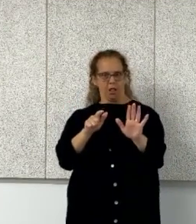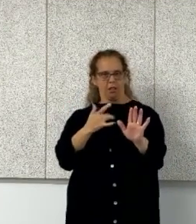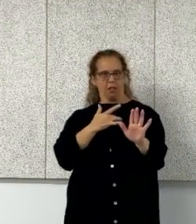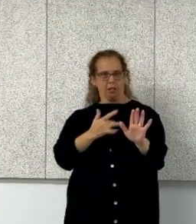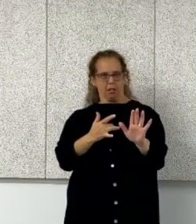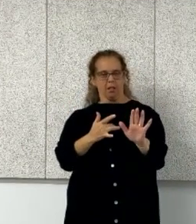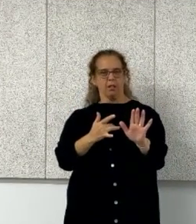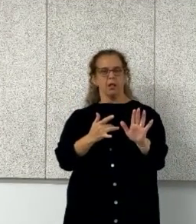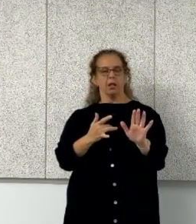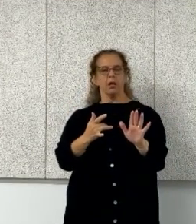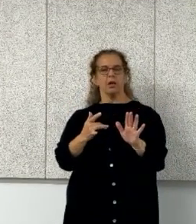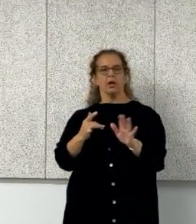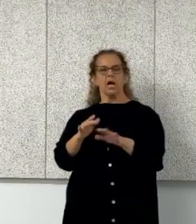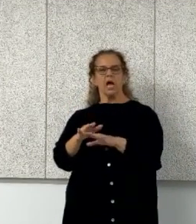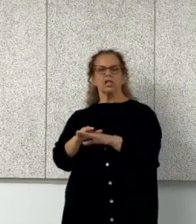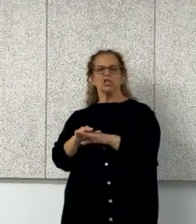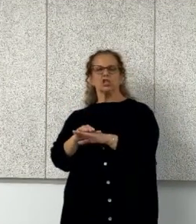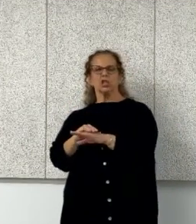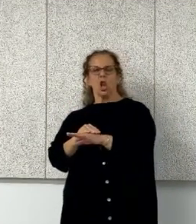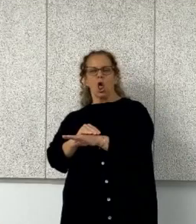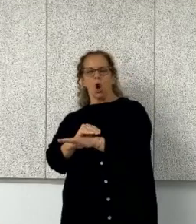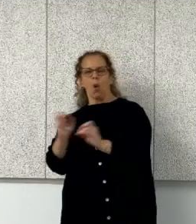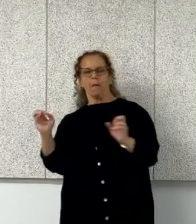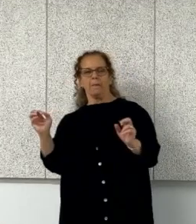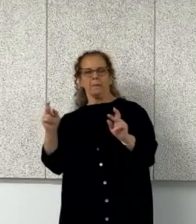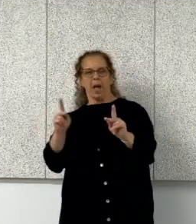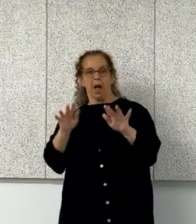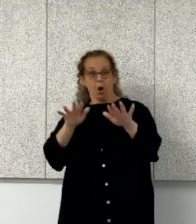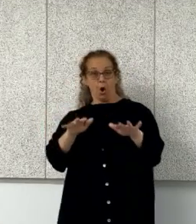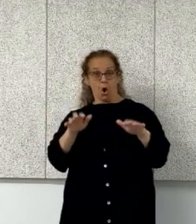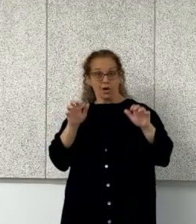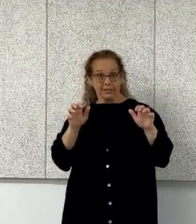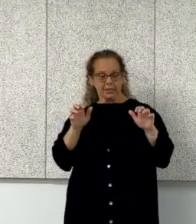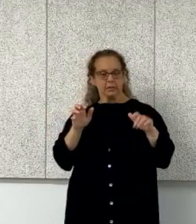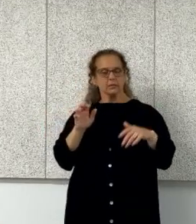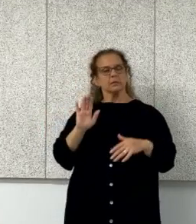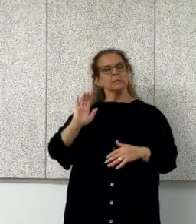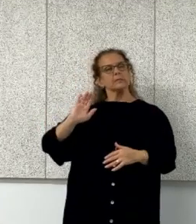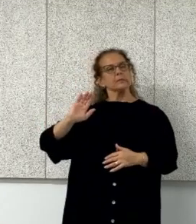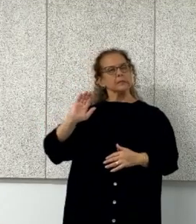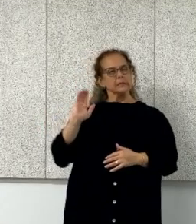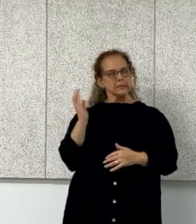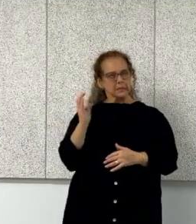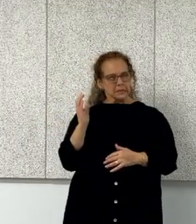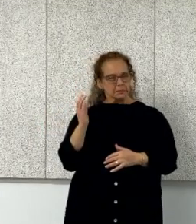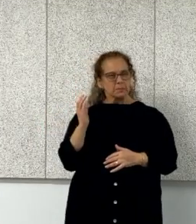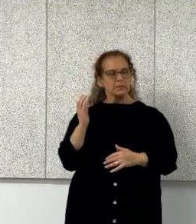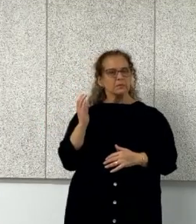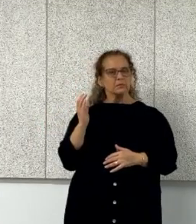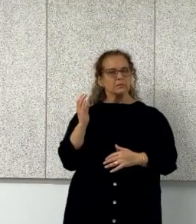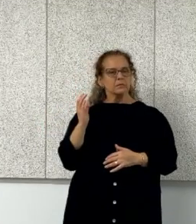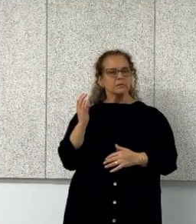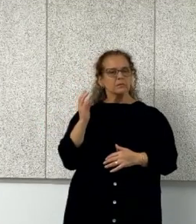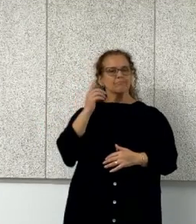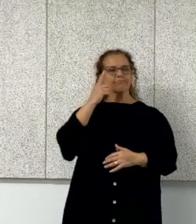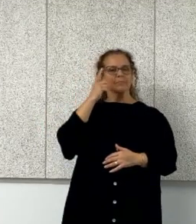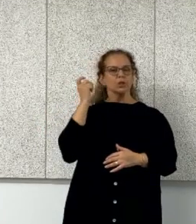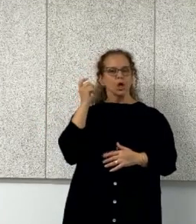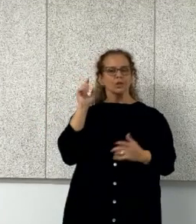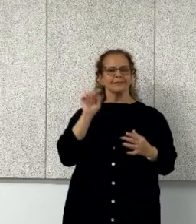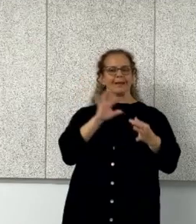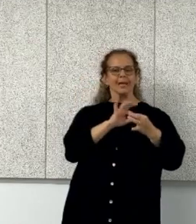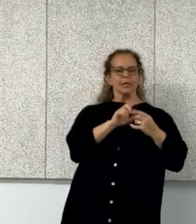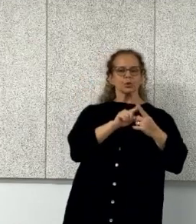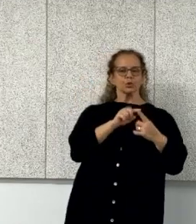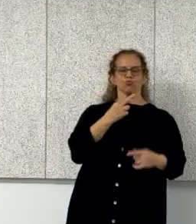slower to return or the slower to rebuild audiences is has a lot to do with let's call it proximity to risk in terms